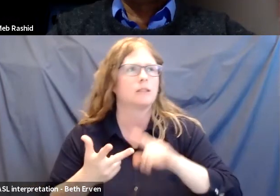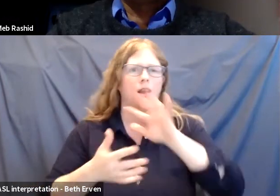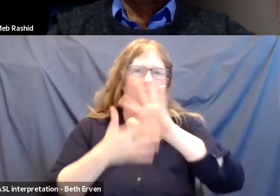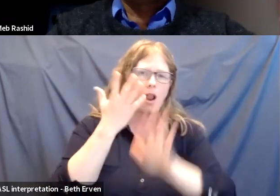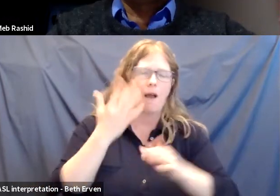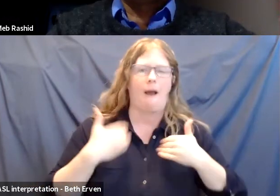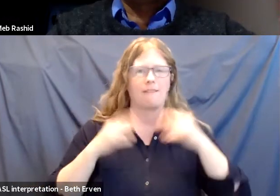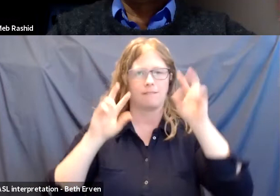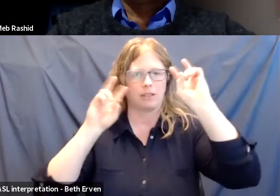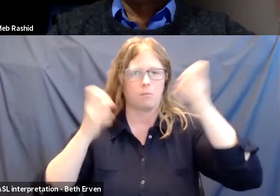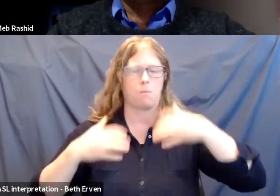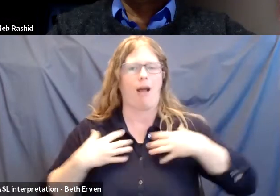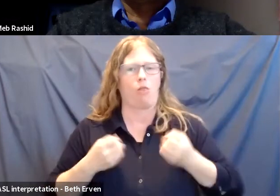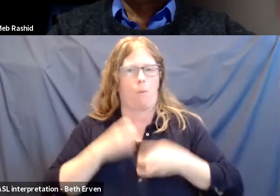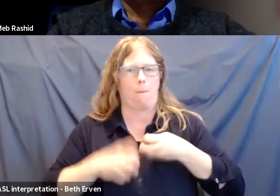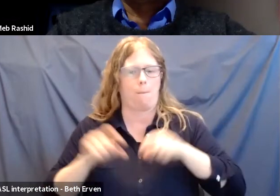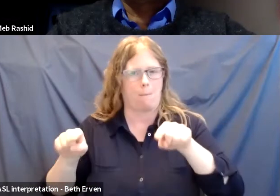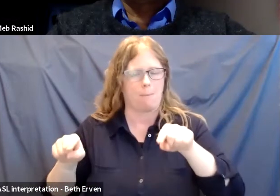conditions.